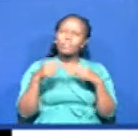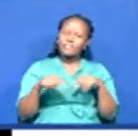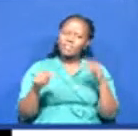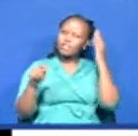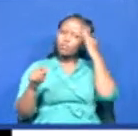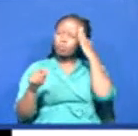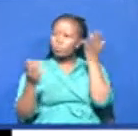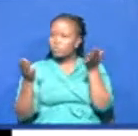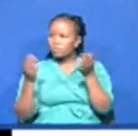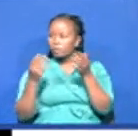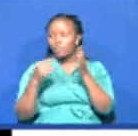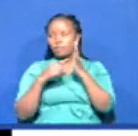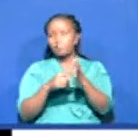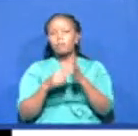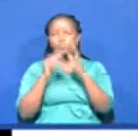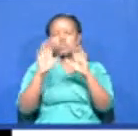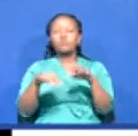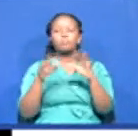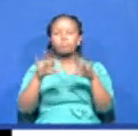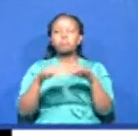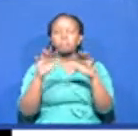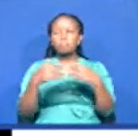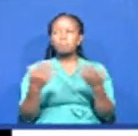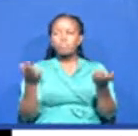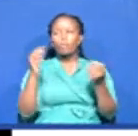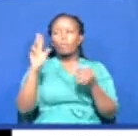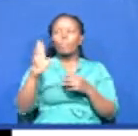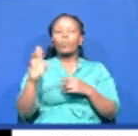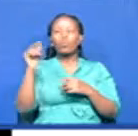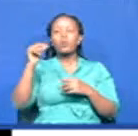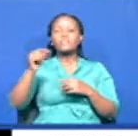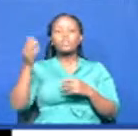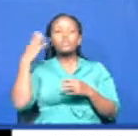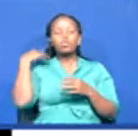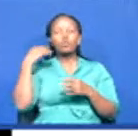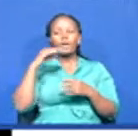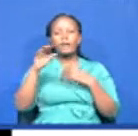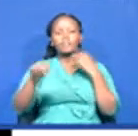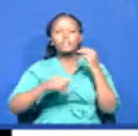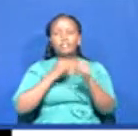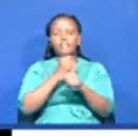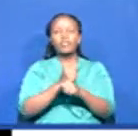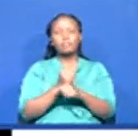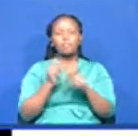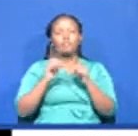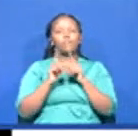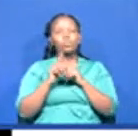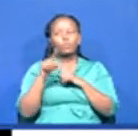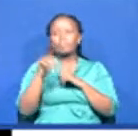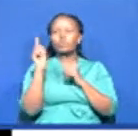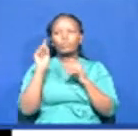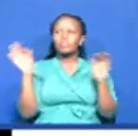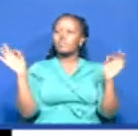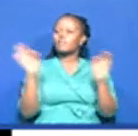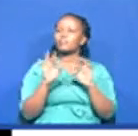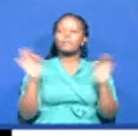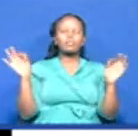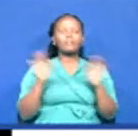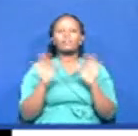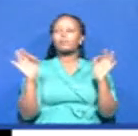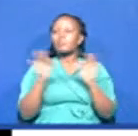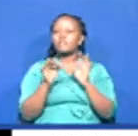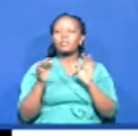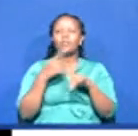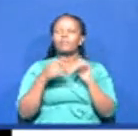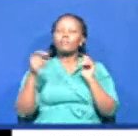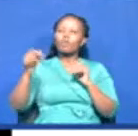into the agricultural Osingishu, that whole area last year, and it was surprising. From seeds to